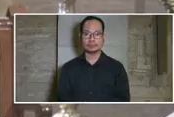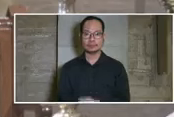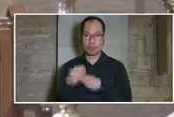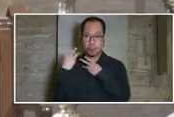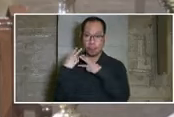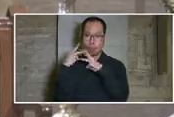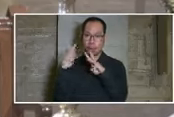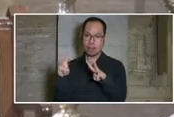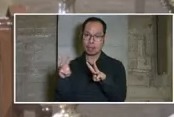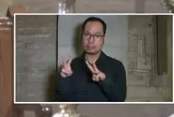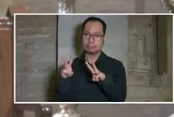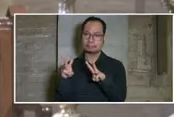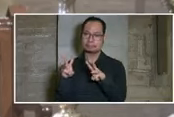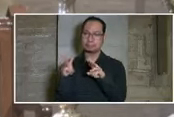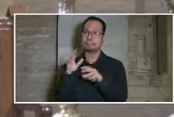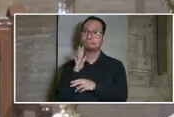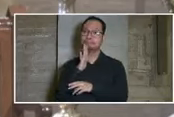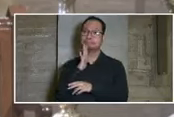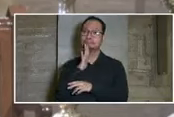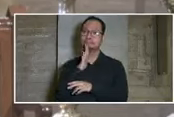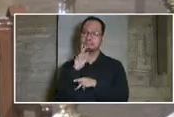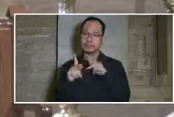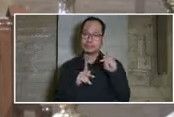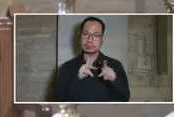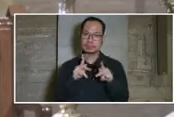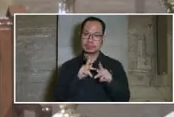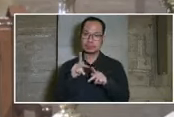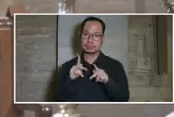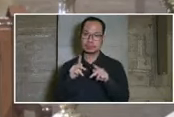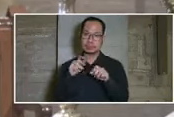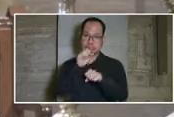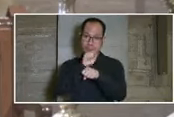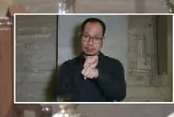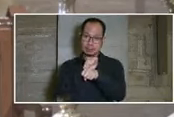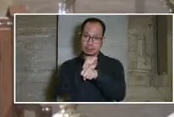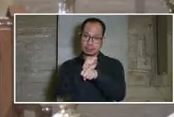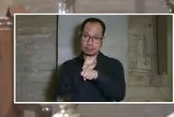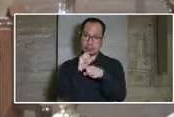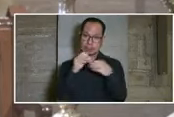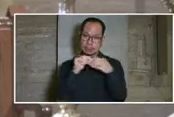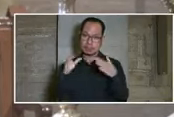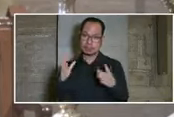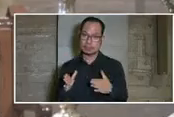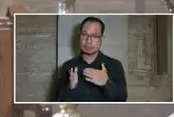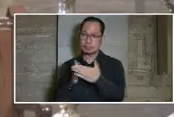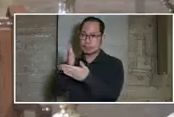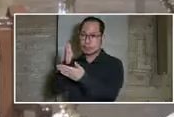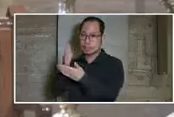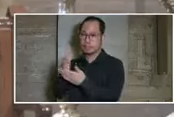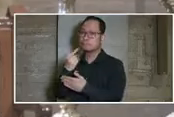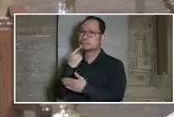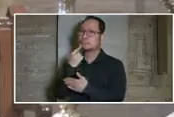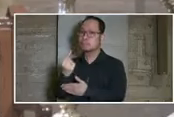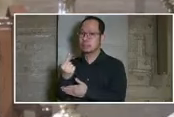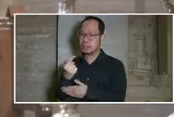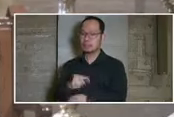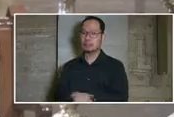While he was still speaking, people from the synagogue official's house arrived and said,